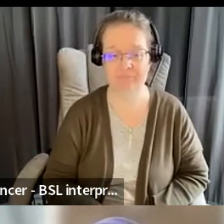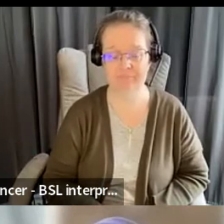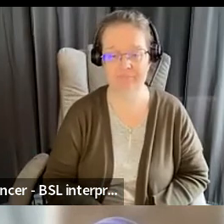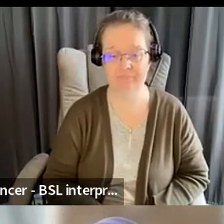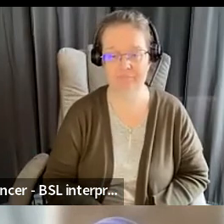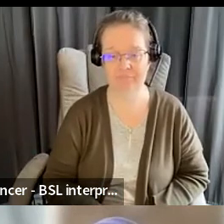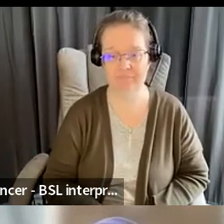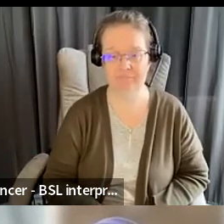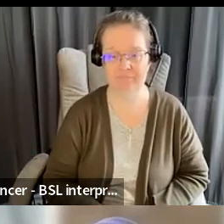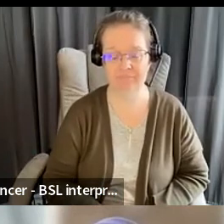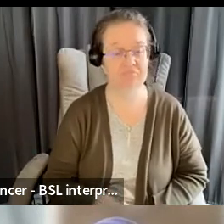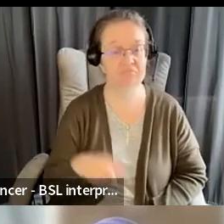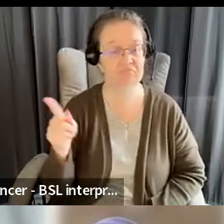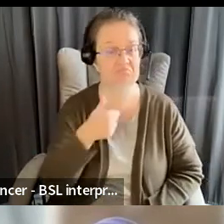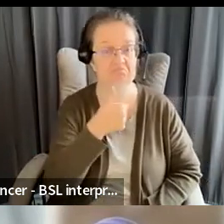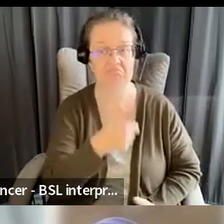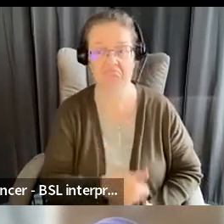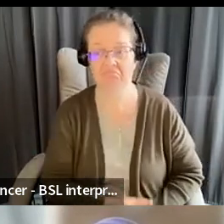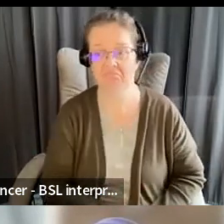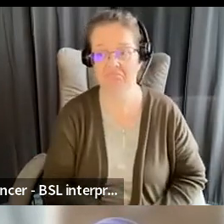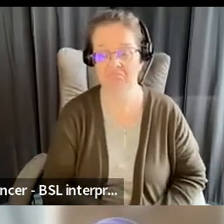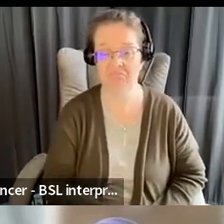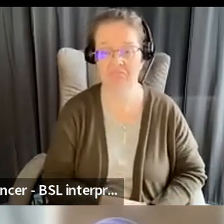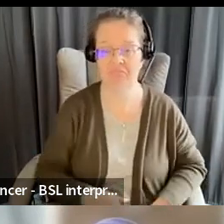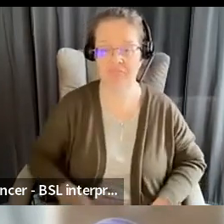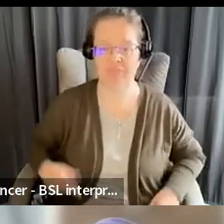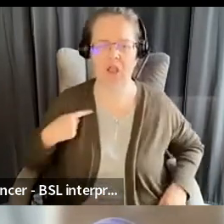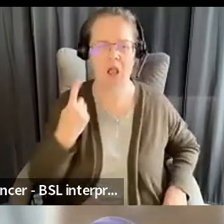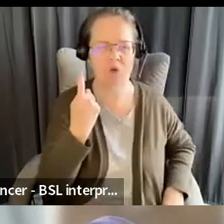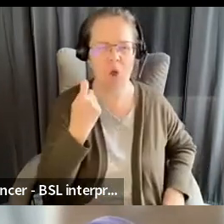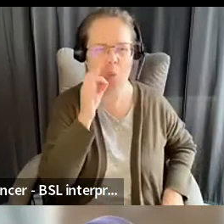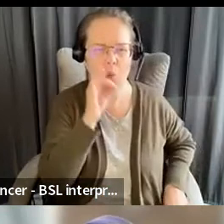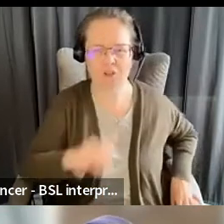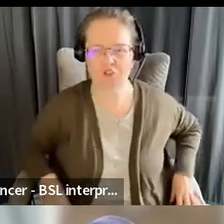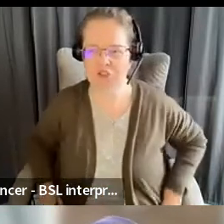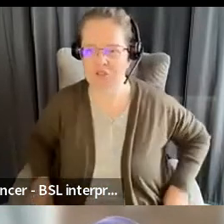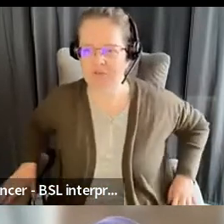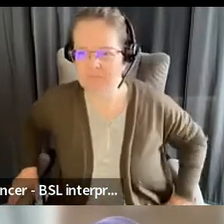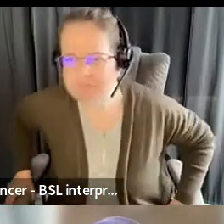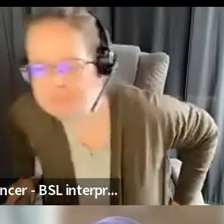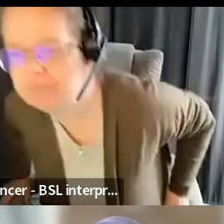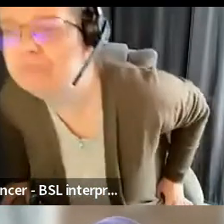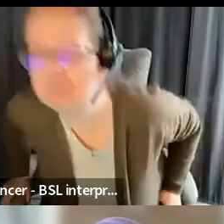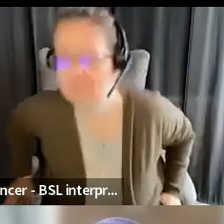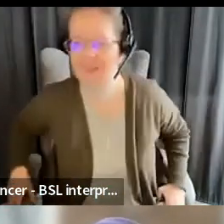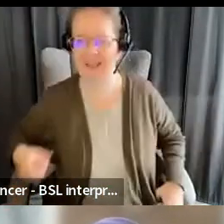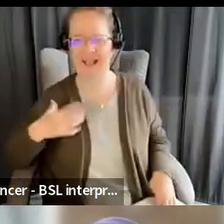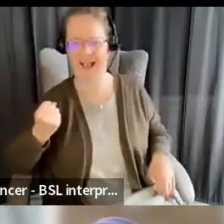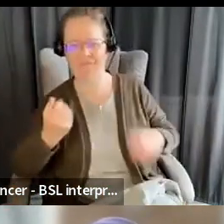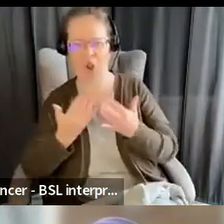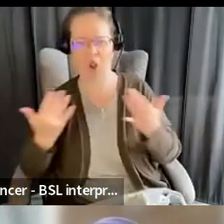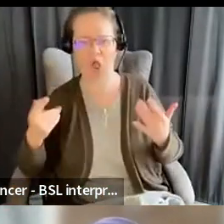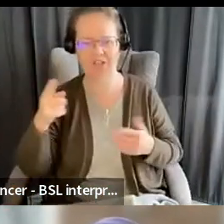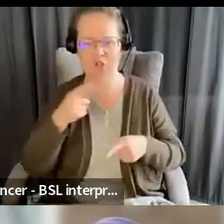That's fantastic. That's really, really good. I know we've got a couple more questions, for the panel, but we've got quite a few questions